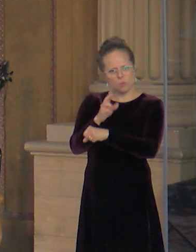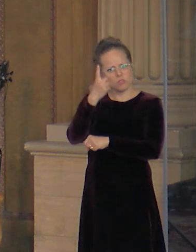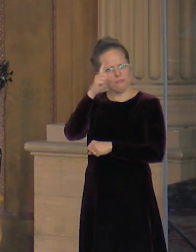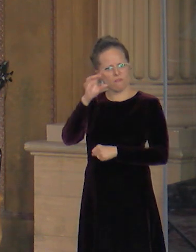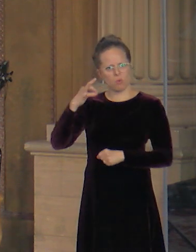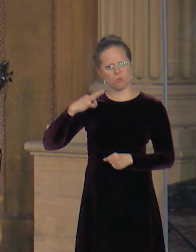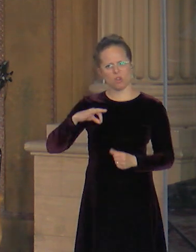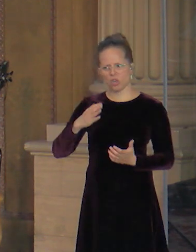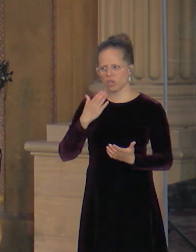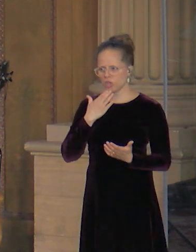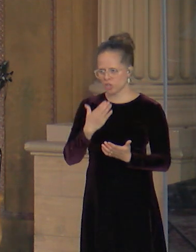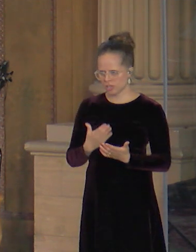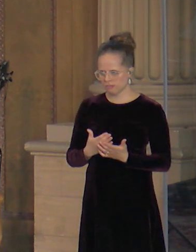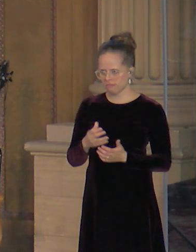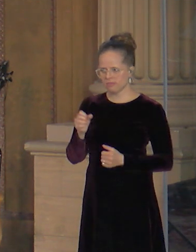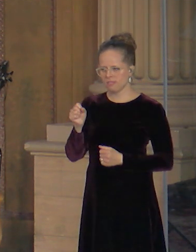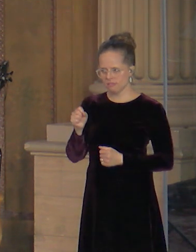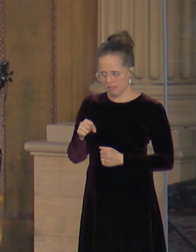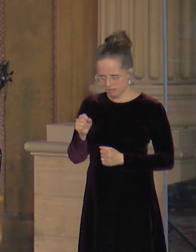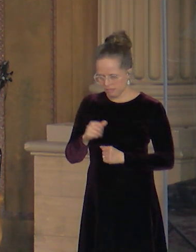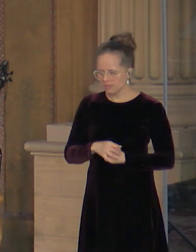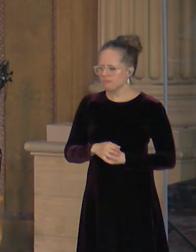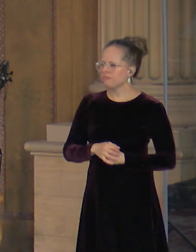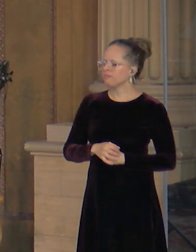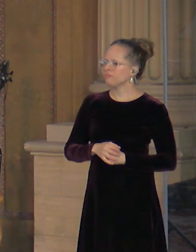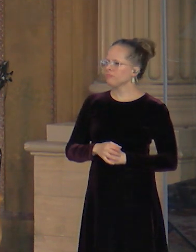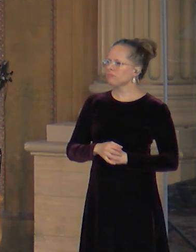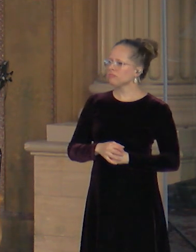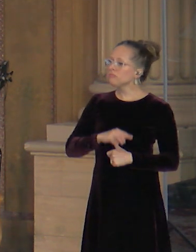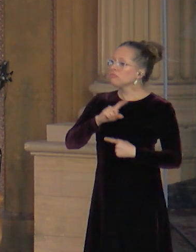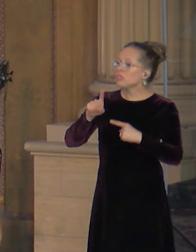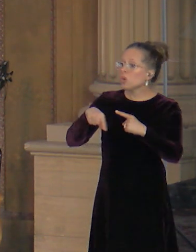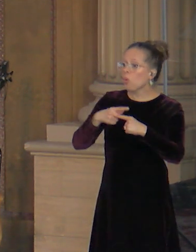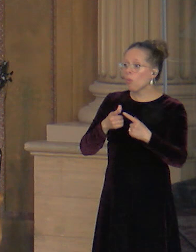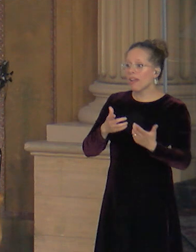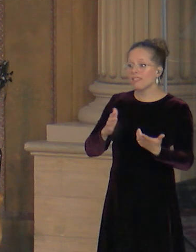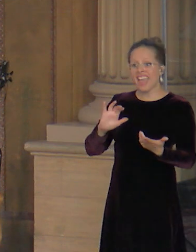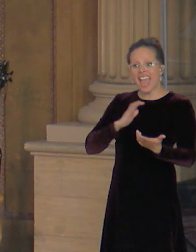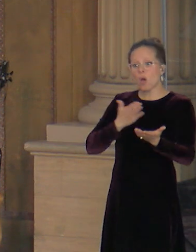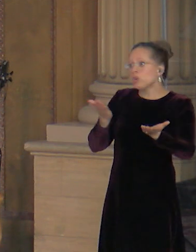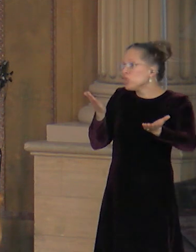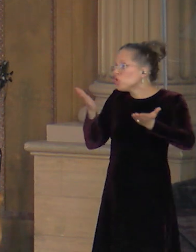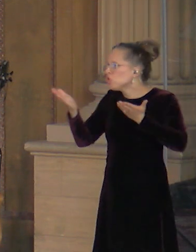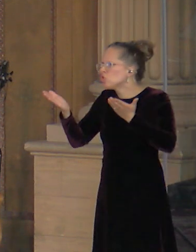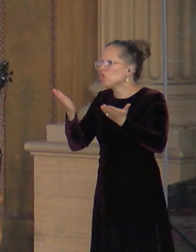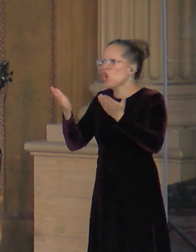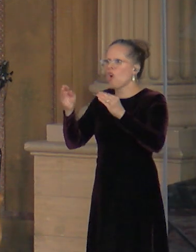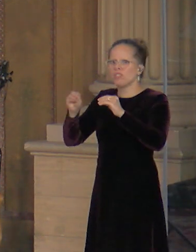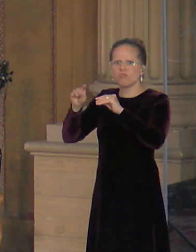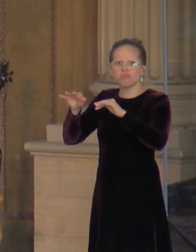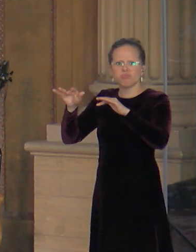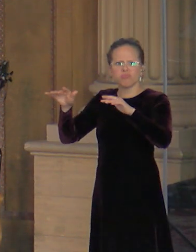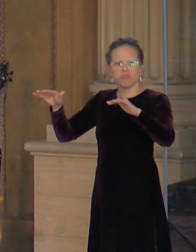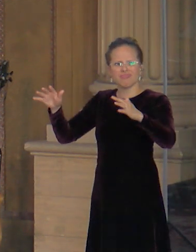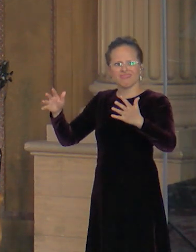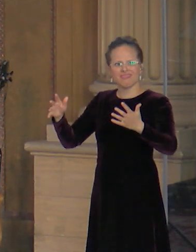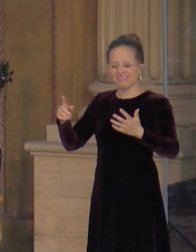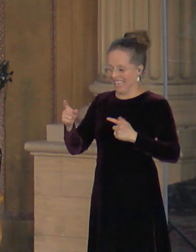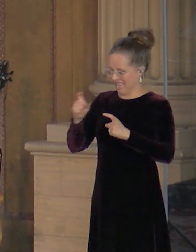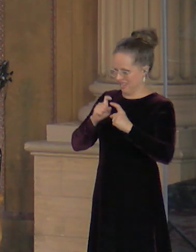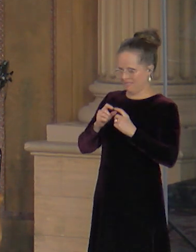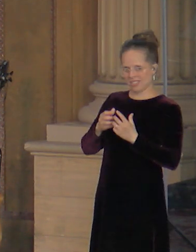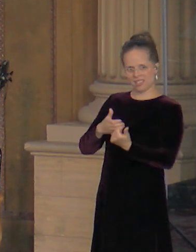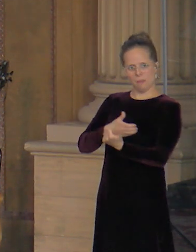and then when power comes to us because of service that can be used well and can cause many people to rejoice according to the book of